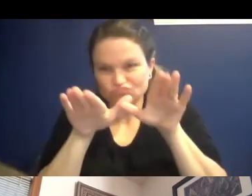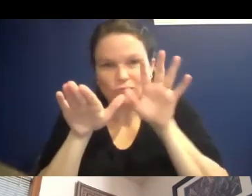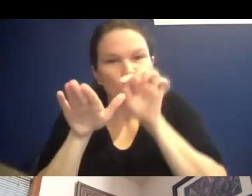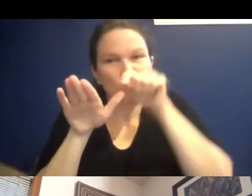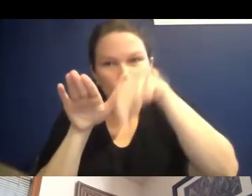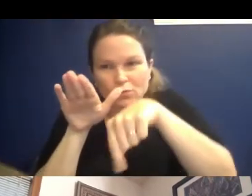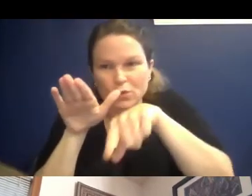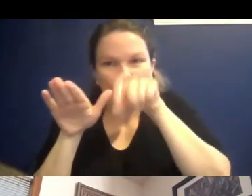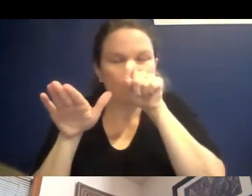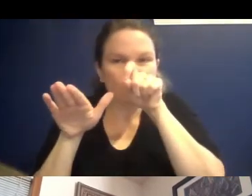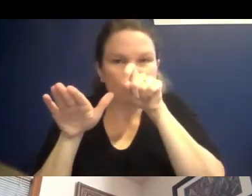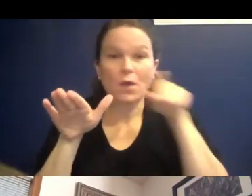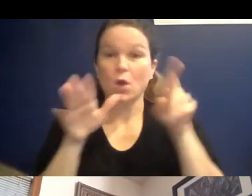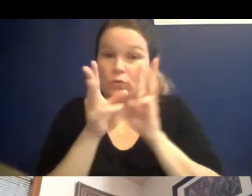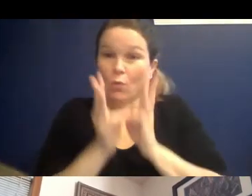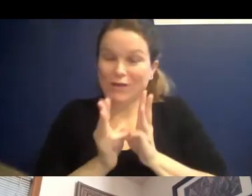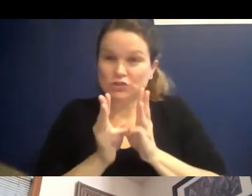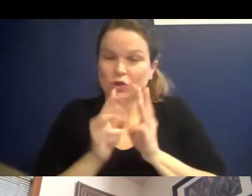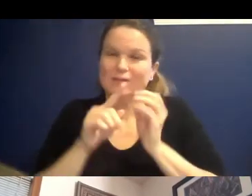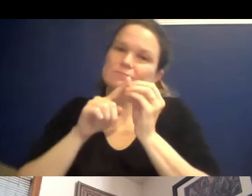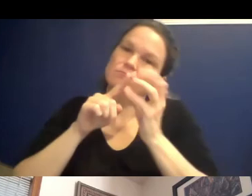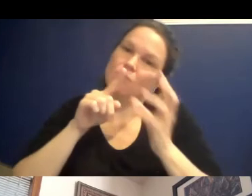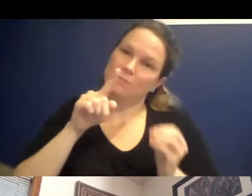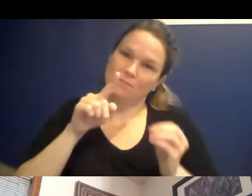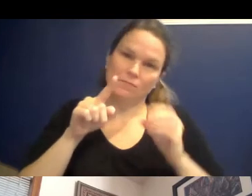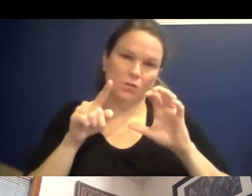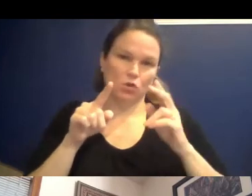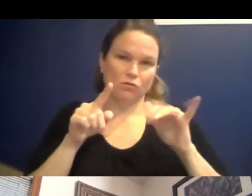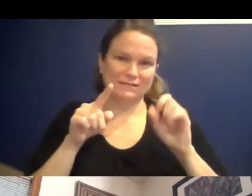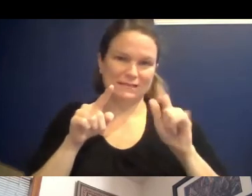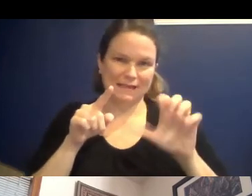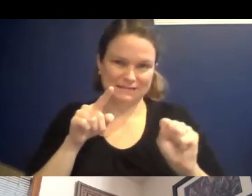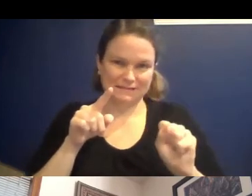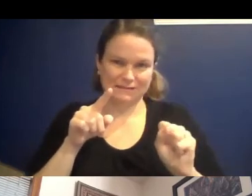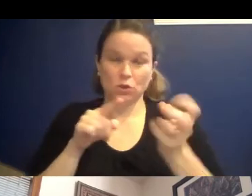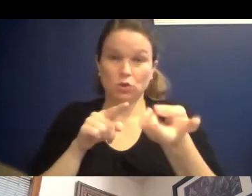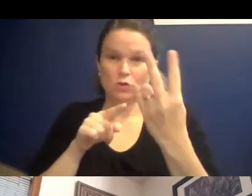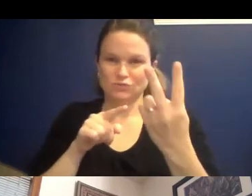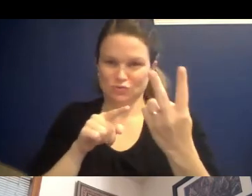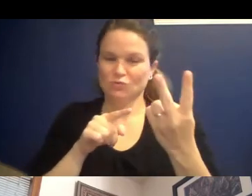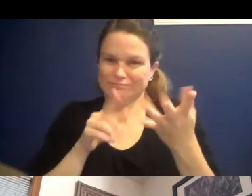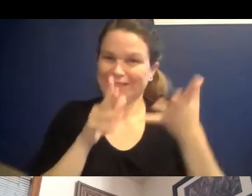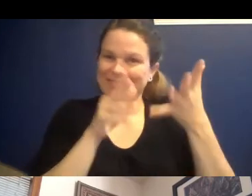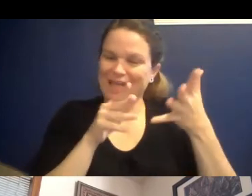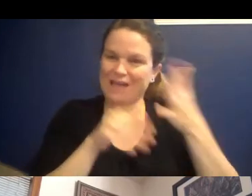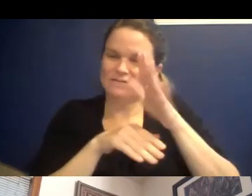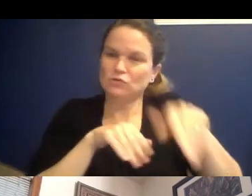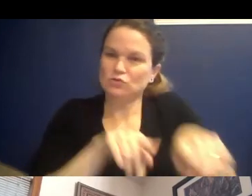as a chrysalis. And these two chrysalids were on a bird box in our front